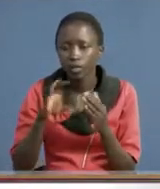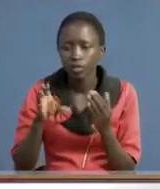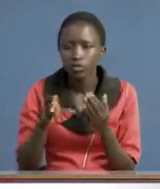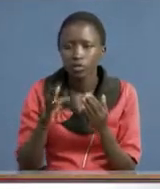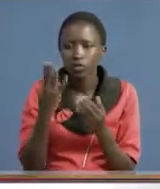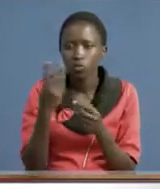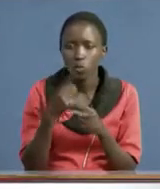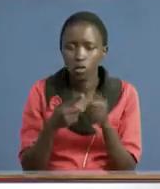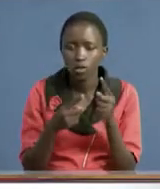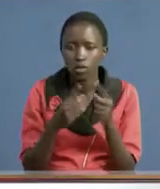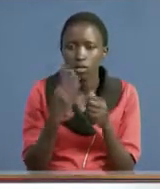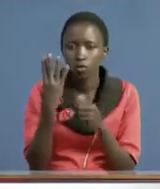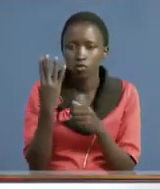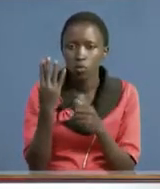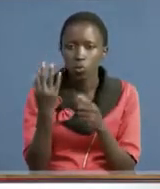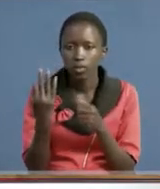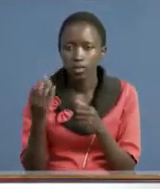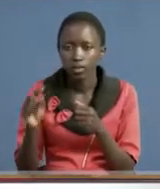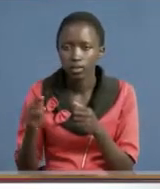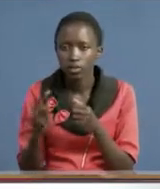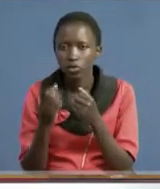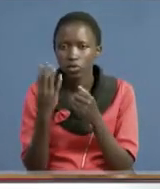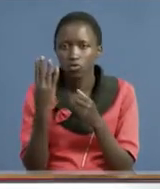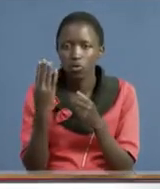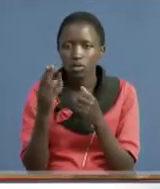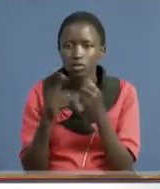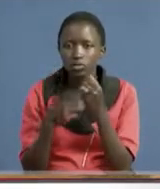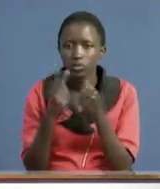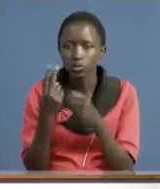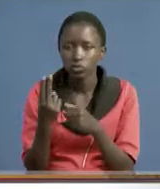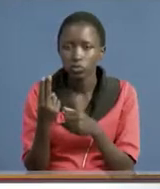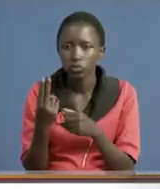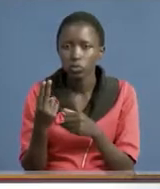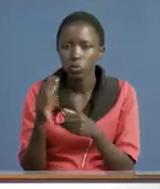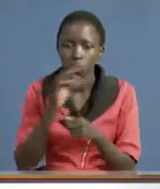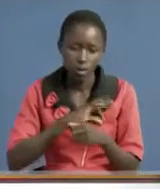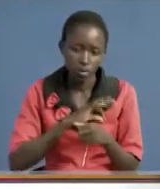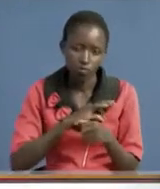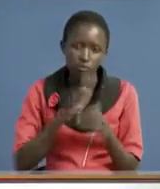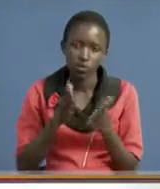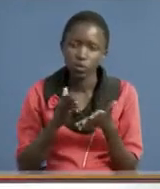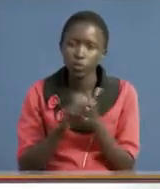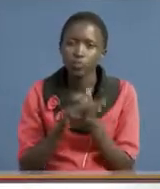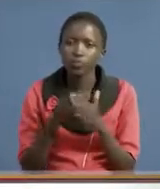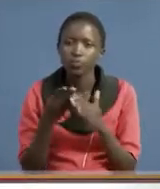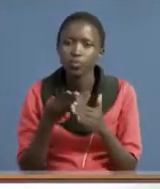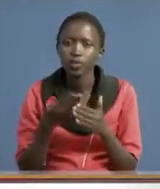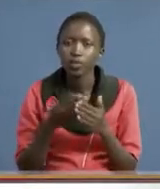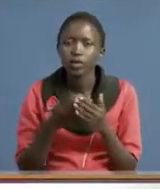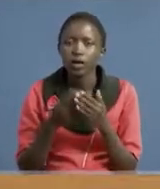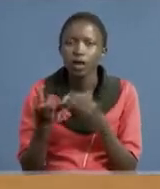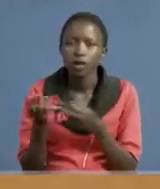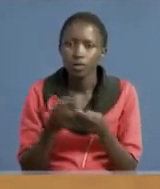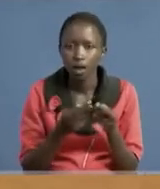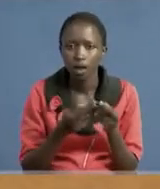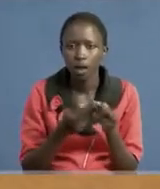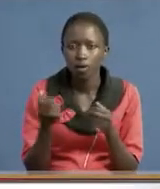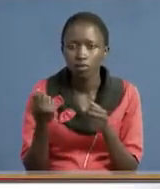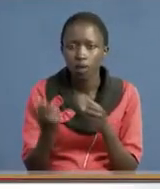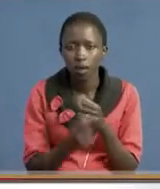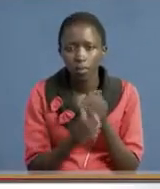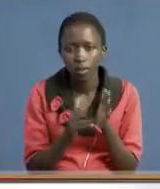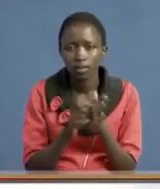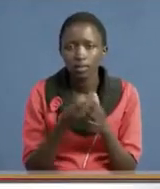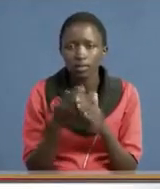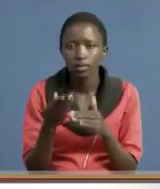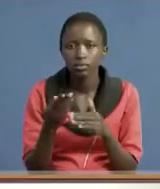4 years down the line, 43,472 beneficiaries. The 12,000 stipend that they receive monthly is a lifeline for most of the locals